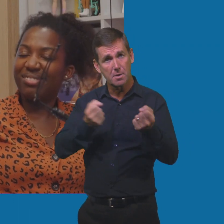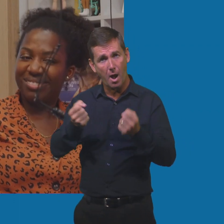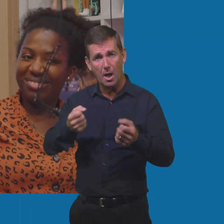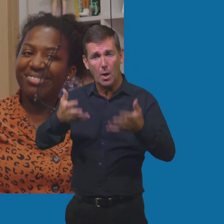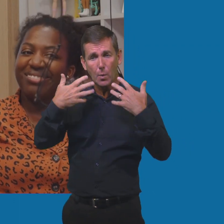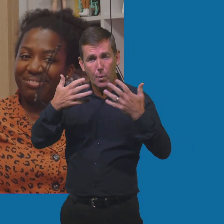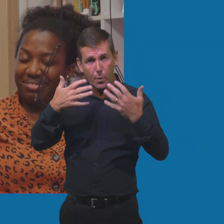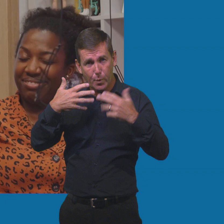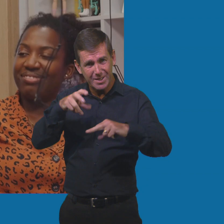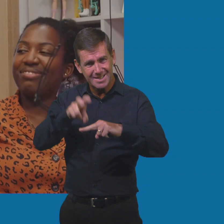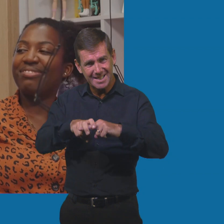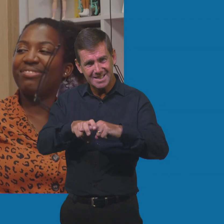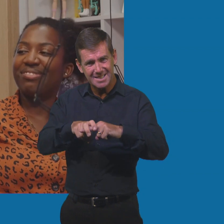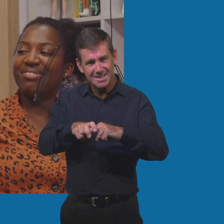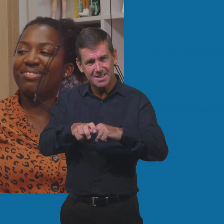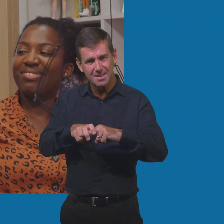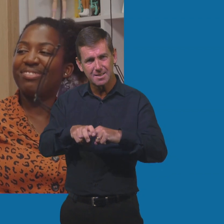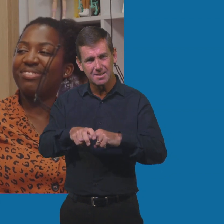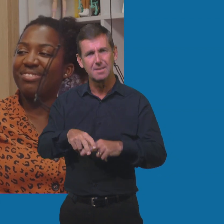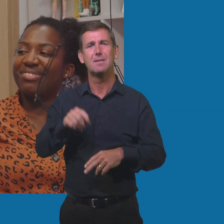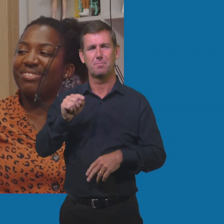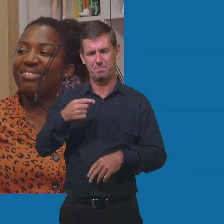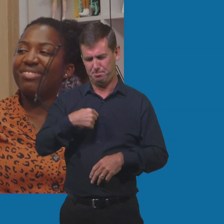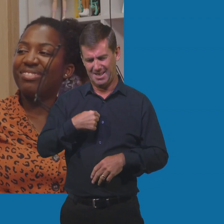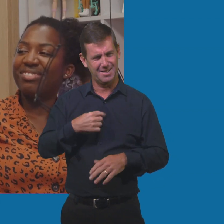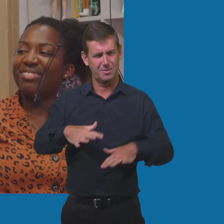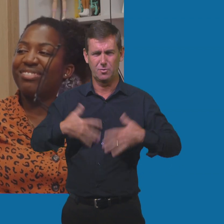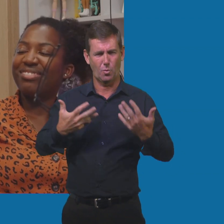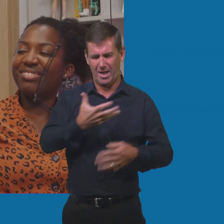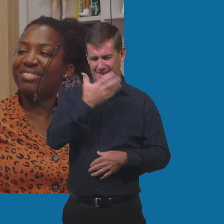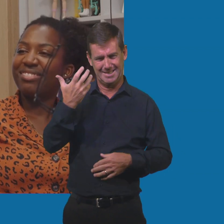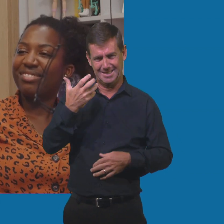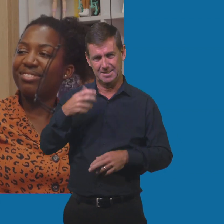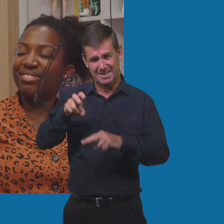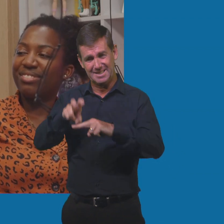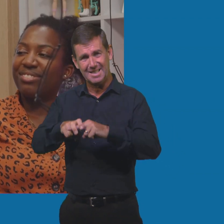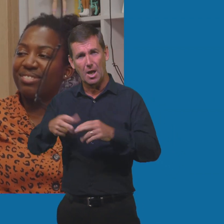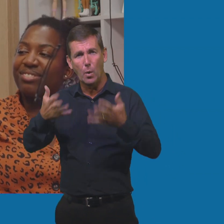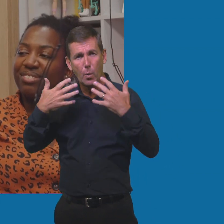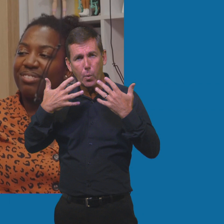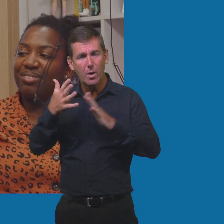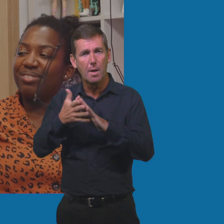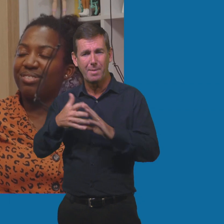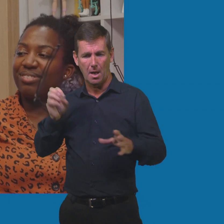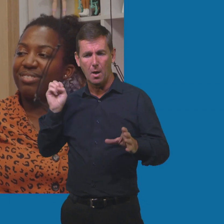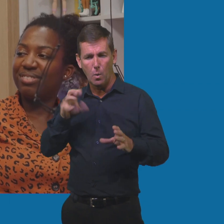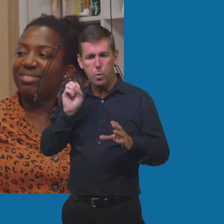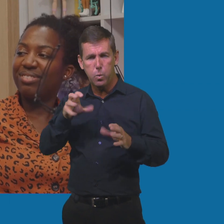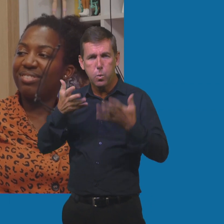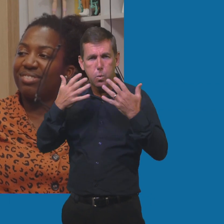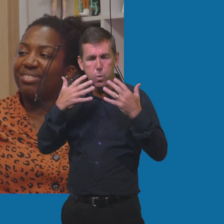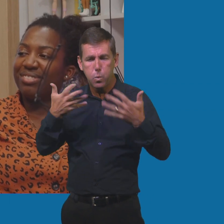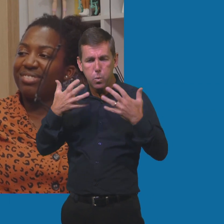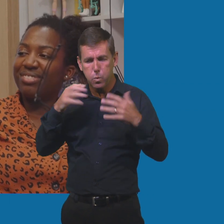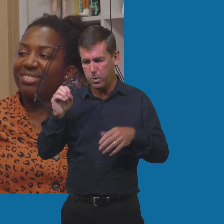well. Now, that's a bit more of me. I can't deal with the heat, so ventilated seats are a dream. And that just basically blasts the air conditioning through the seat itself, so you get a nice